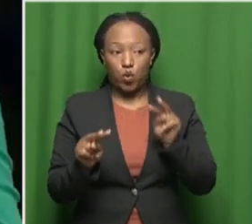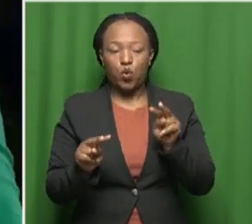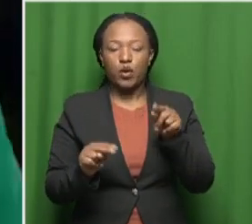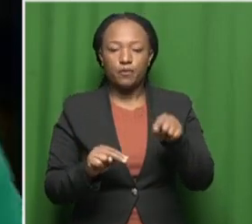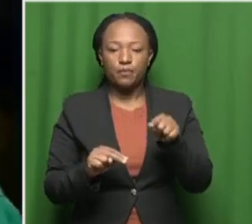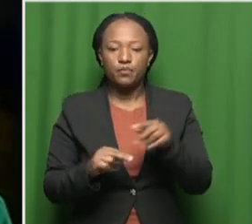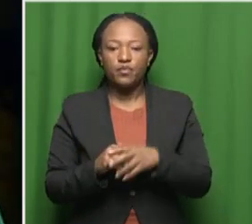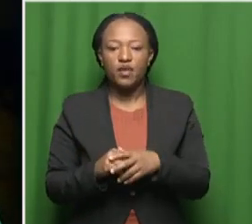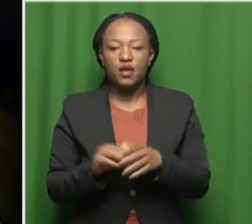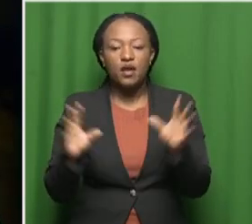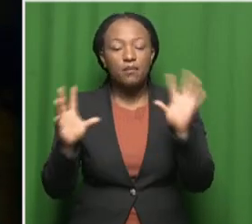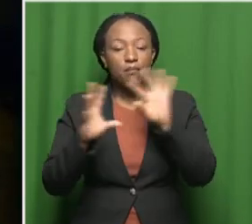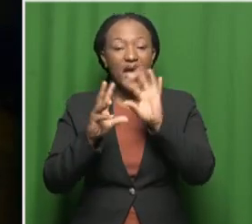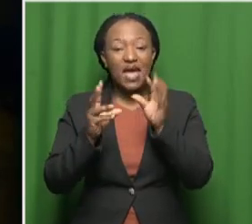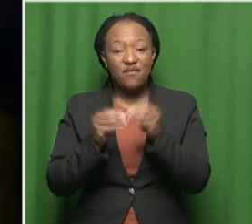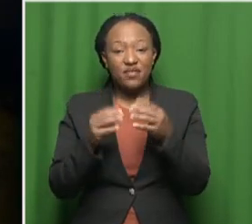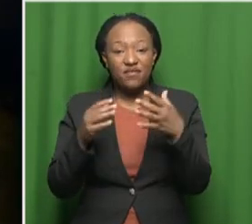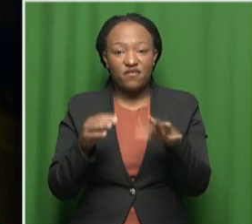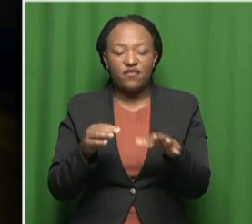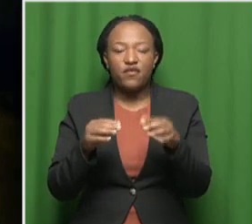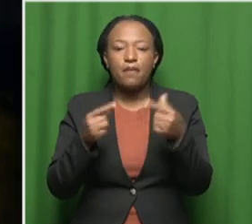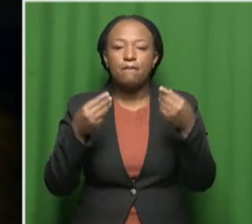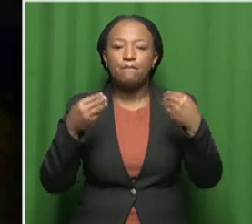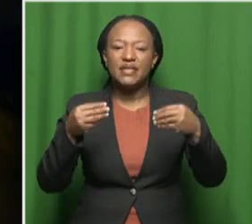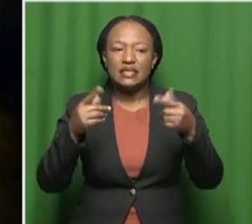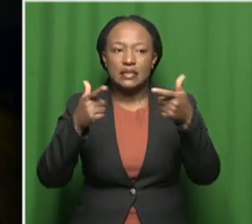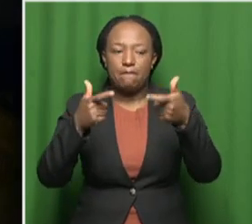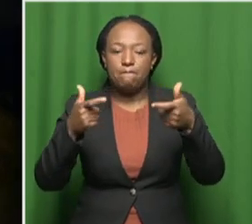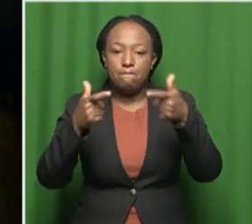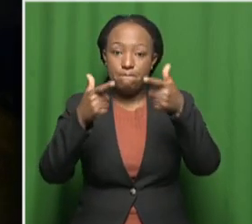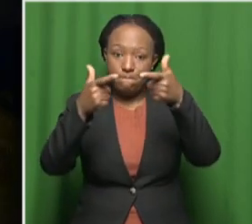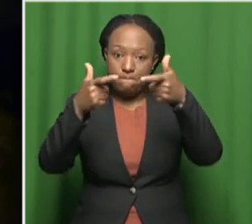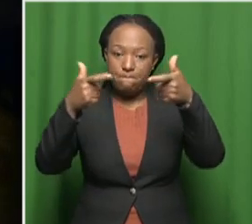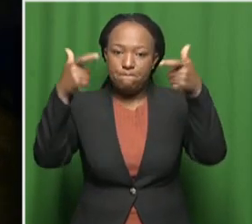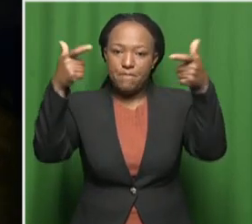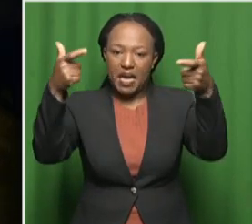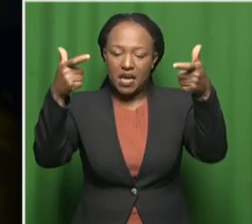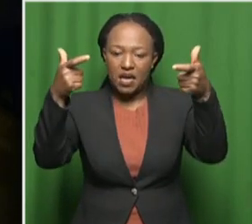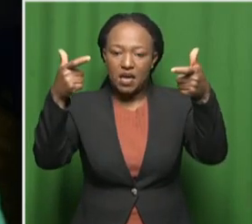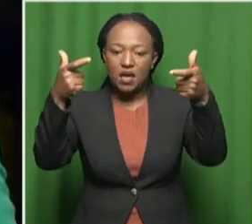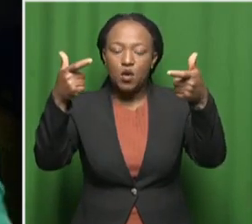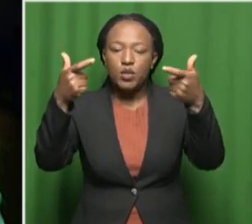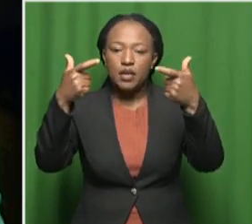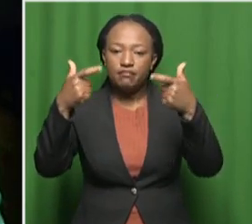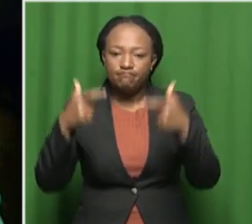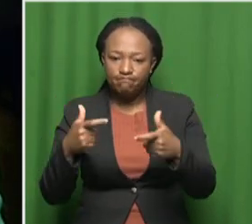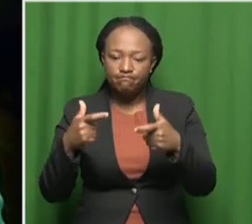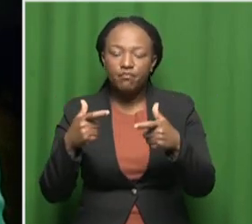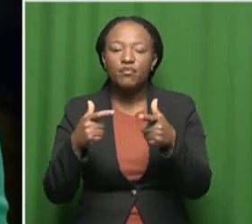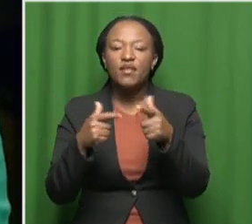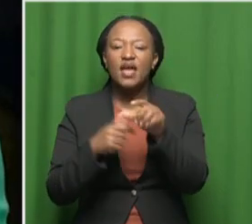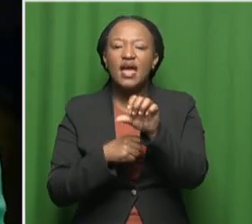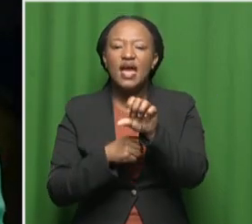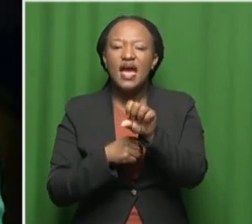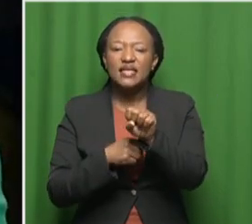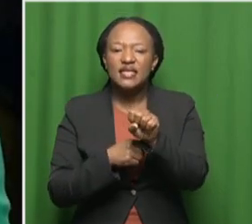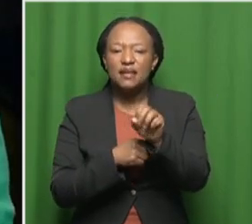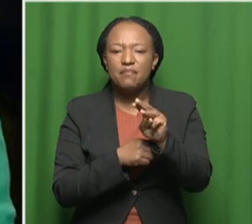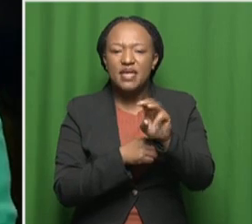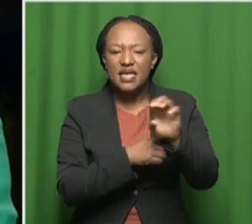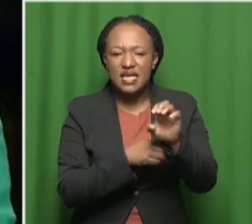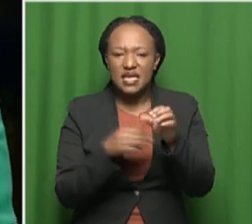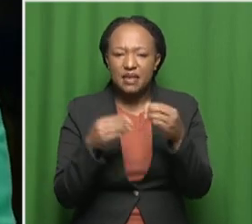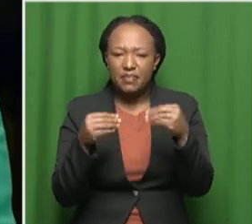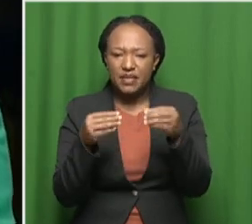top of whatever that we have as the big business, we're then saying, let's build an SMME bridge. What does it mean that you are saying you're